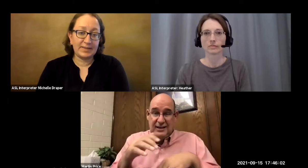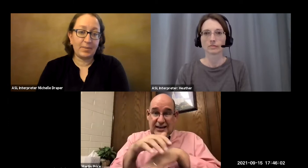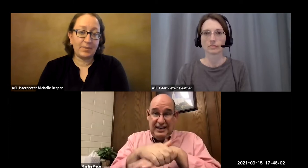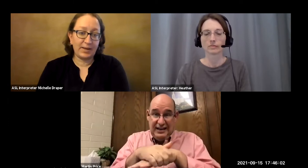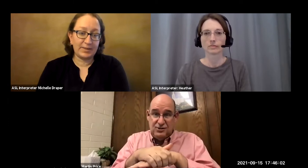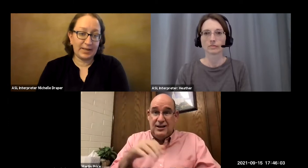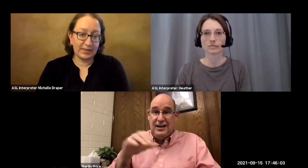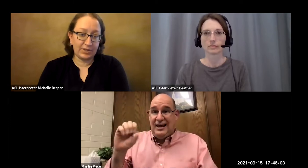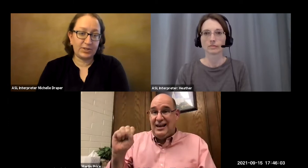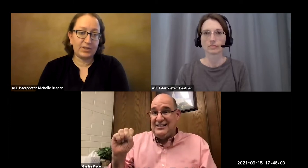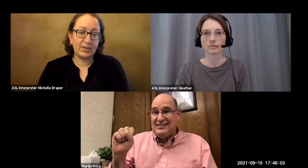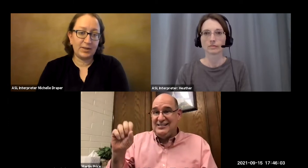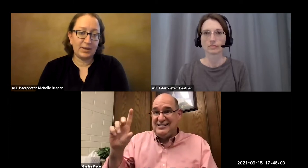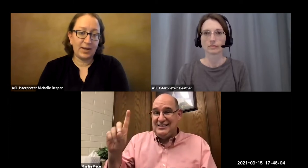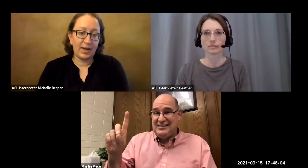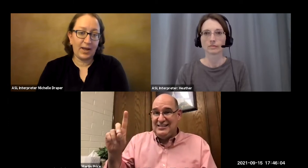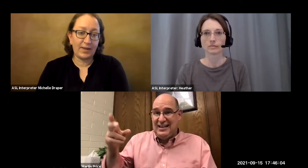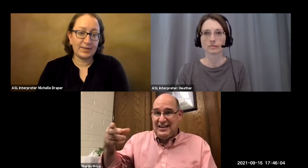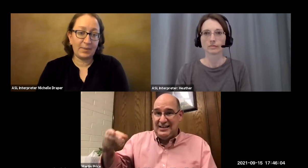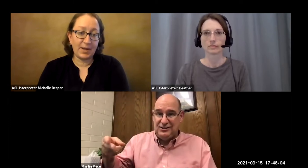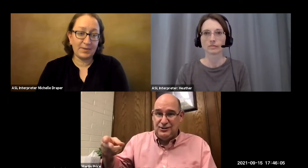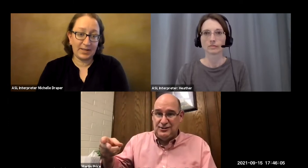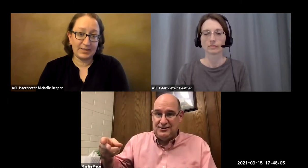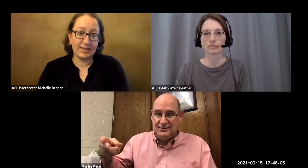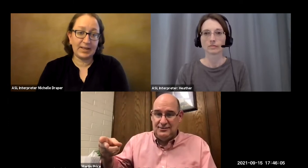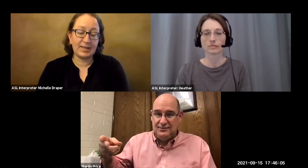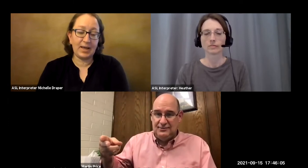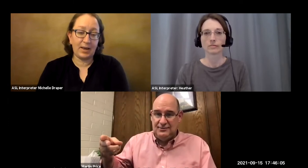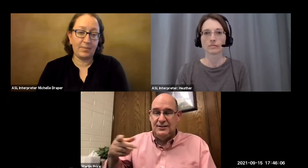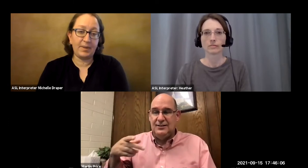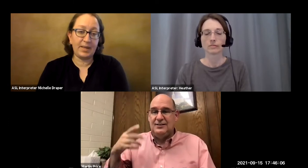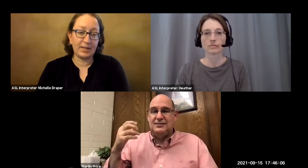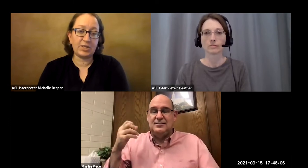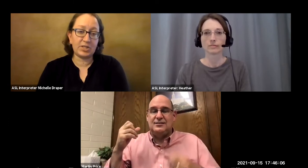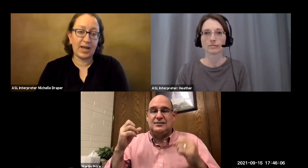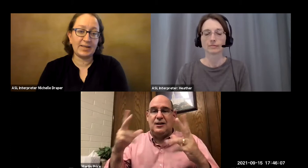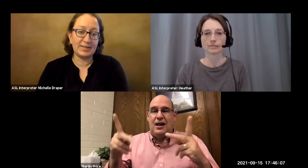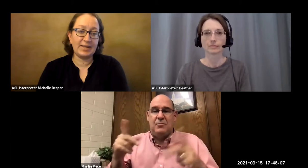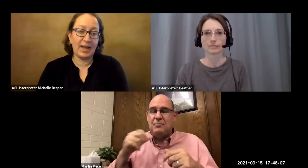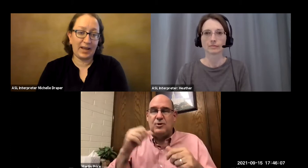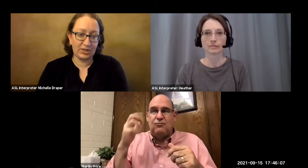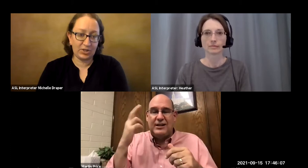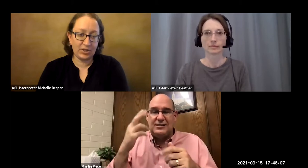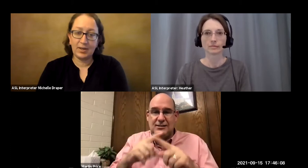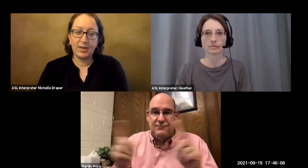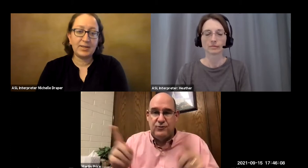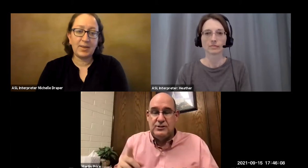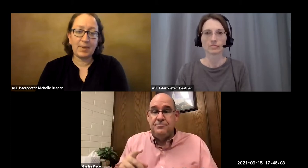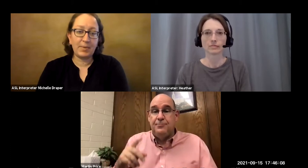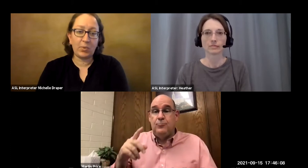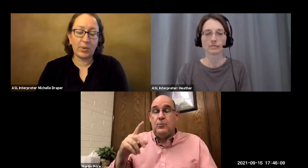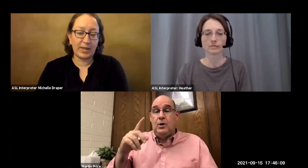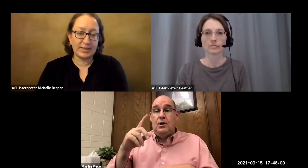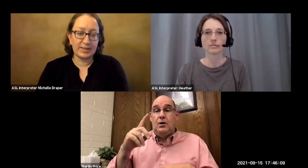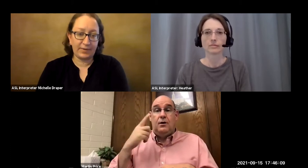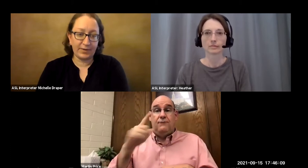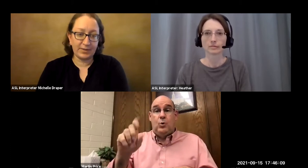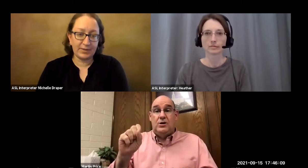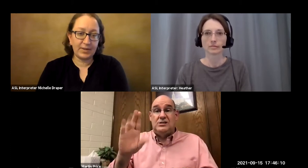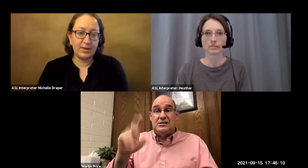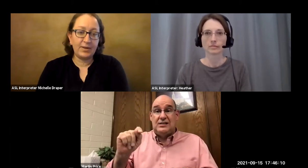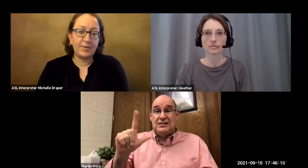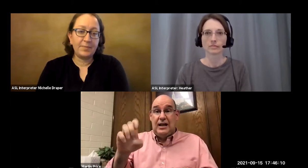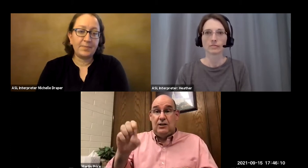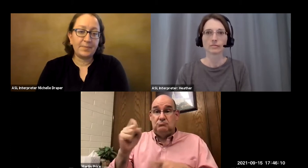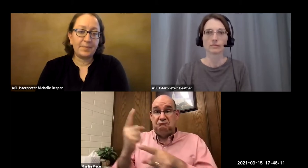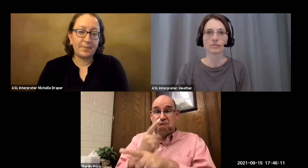and then they see subtitles in English, and then sometimes they see English SDH. Some people don't realize the